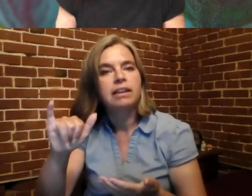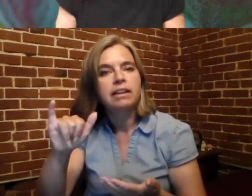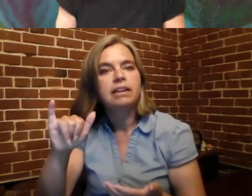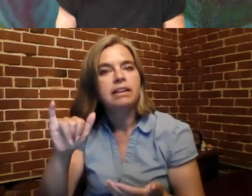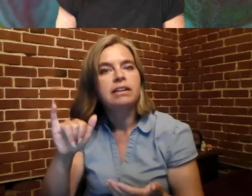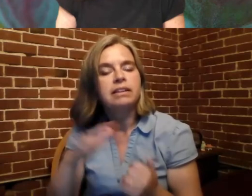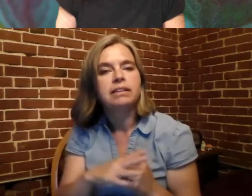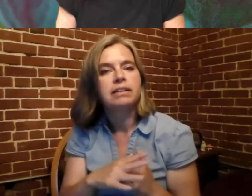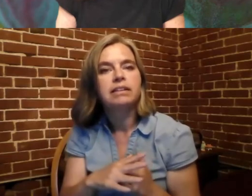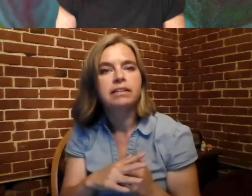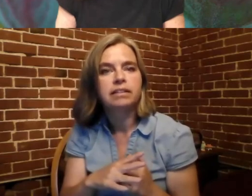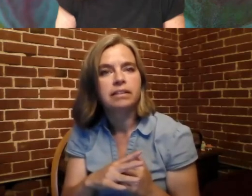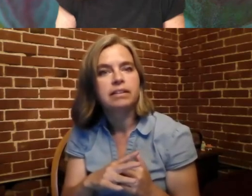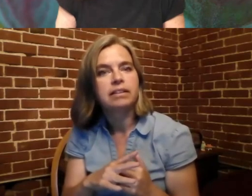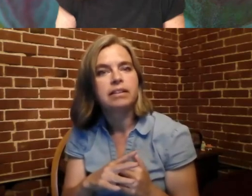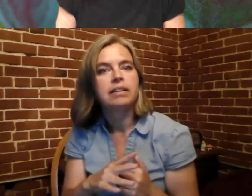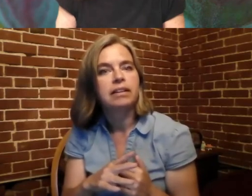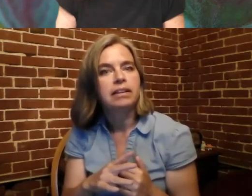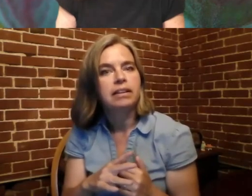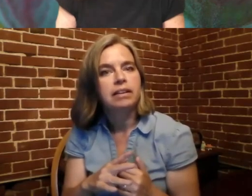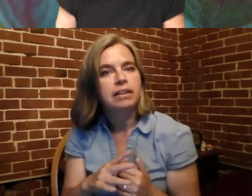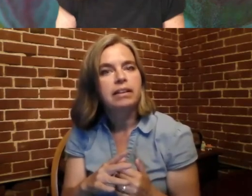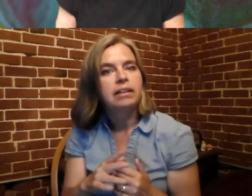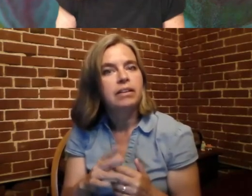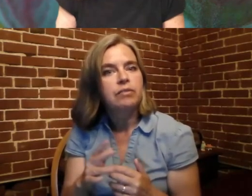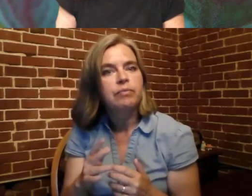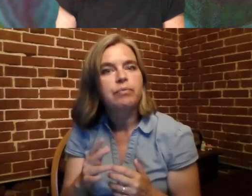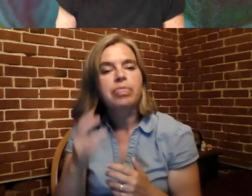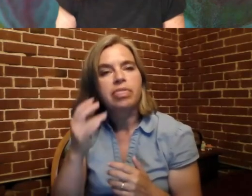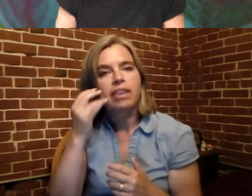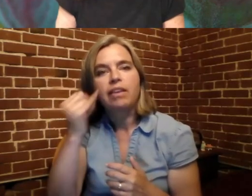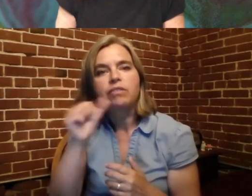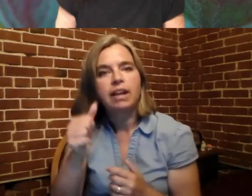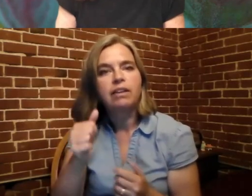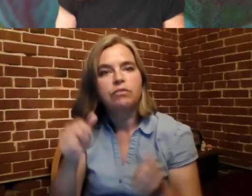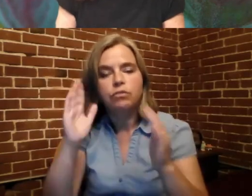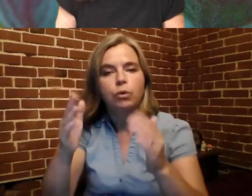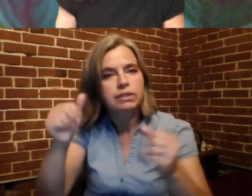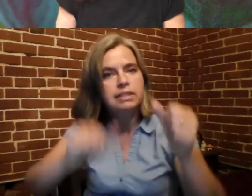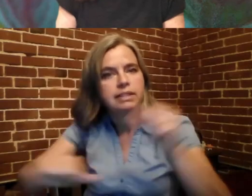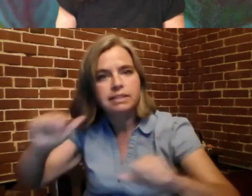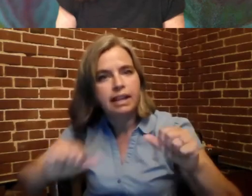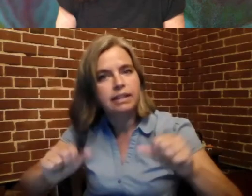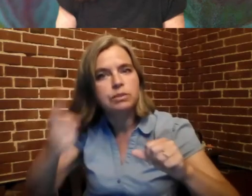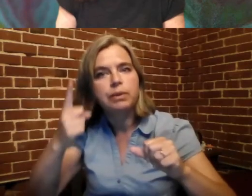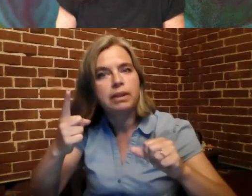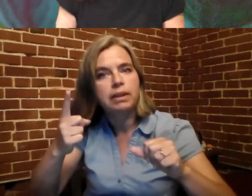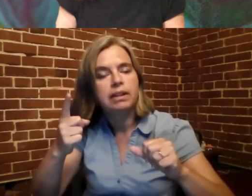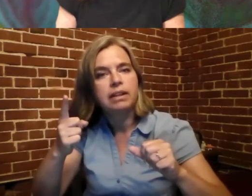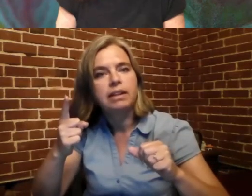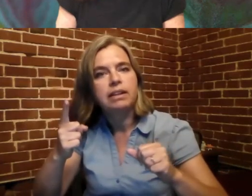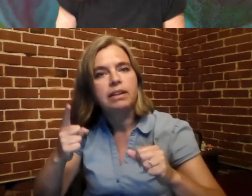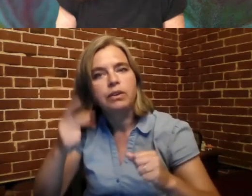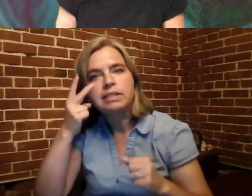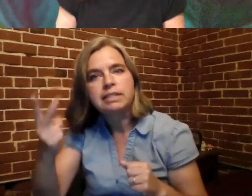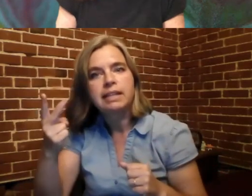There's this such immediate, like, even if you get away a little bit from the science of it, it's just sort of that sensory experience of what they're like